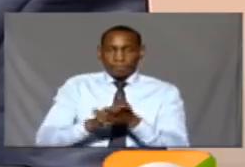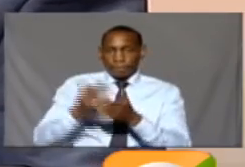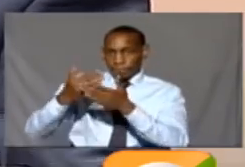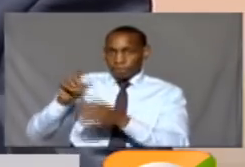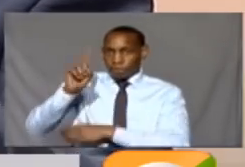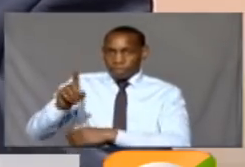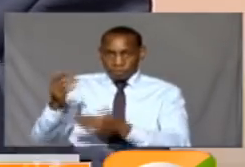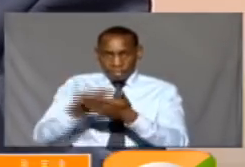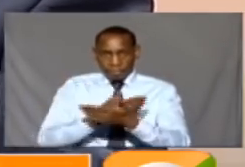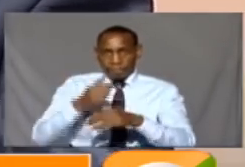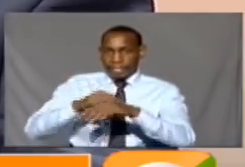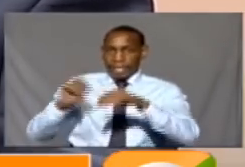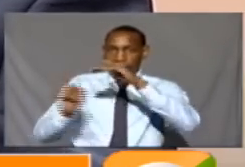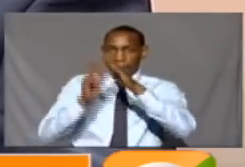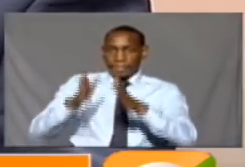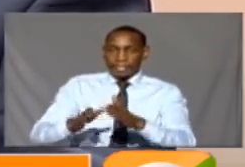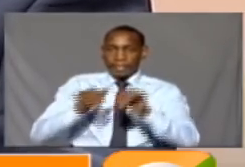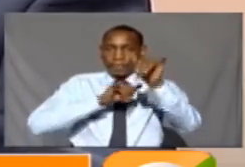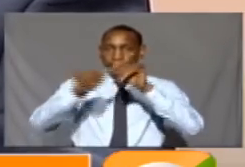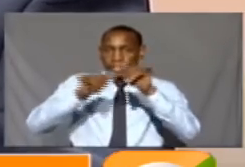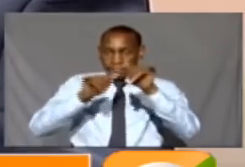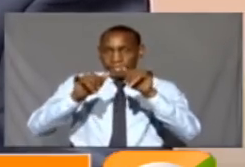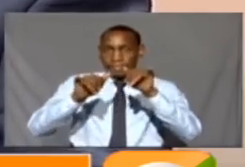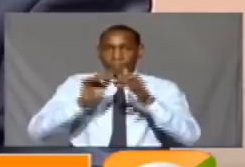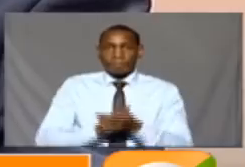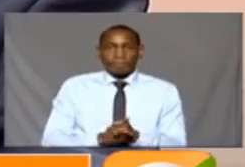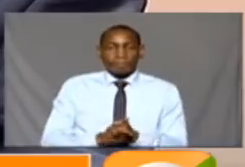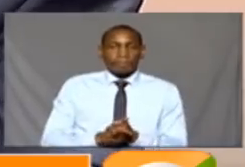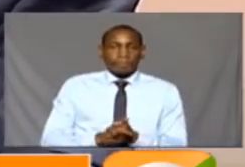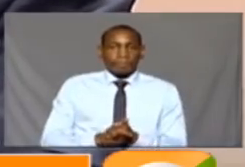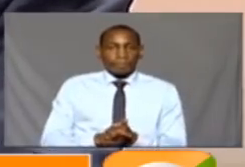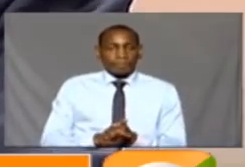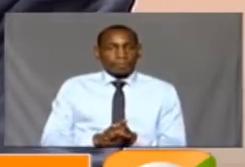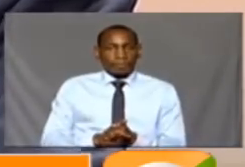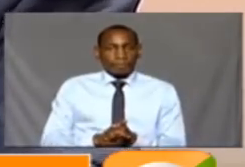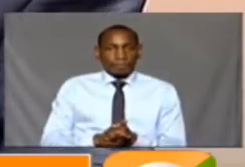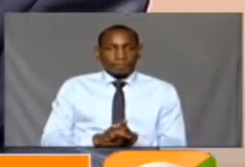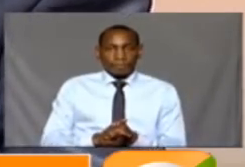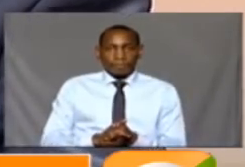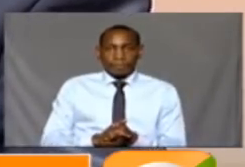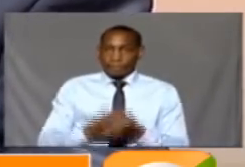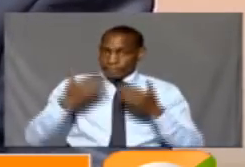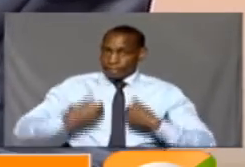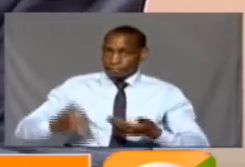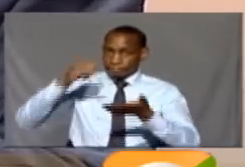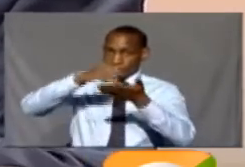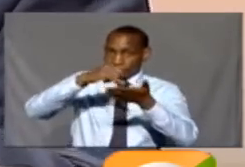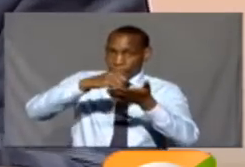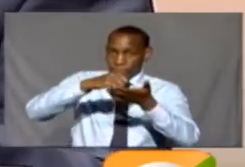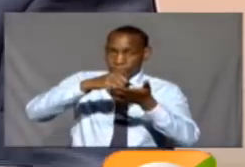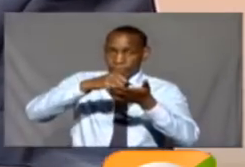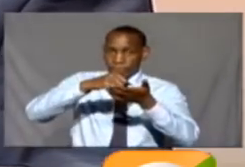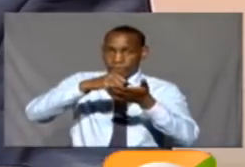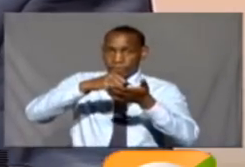me. When I was Minister for Foreign Affairs, mm-hmm. I was framed into a